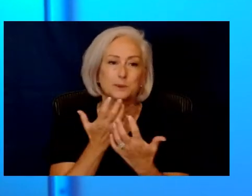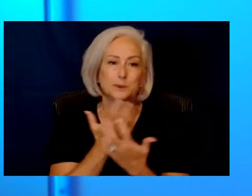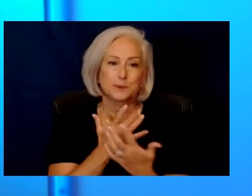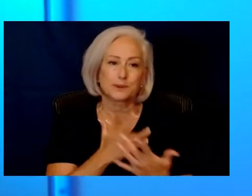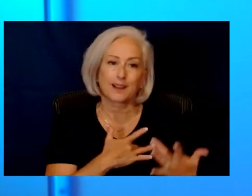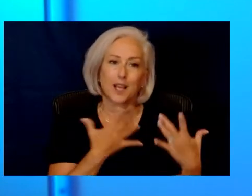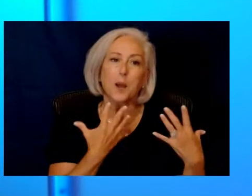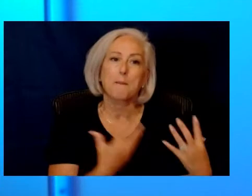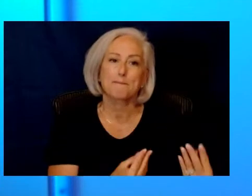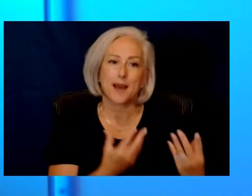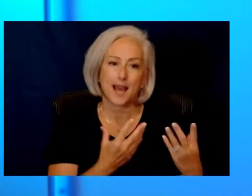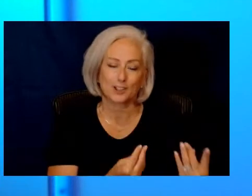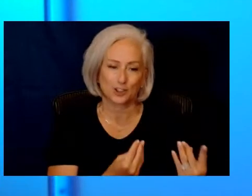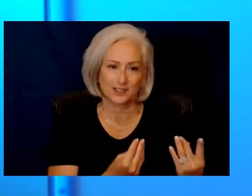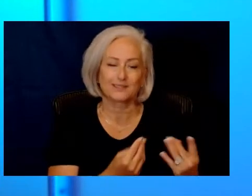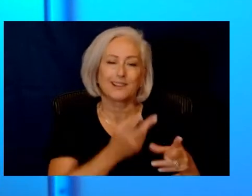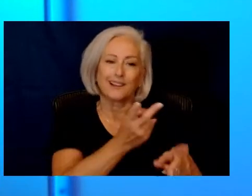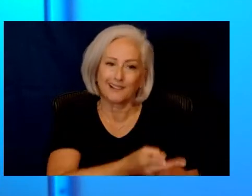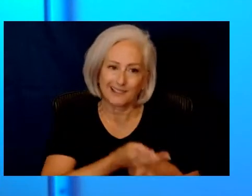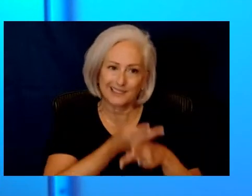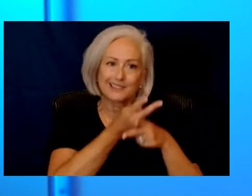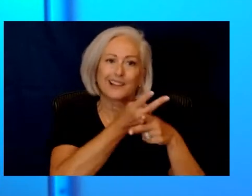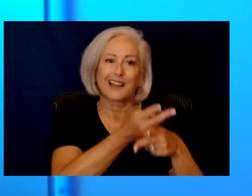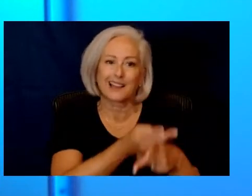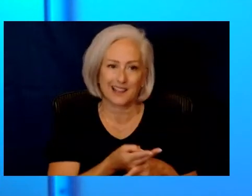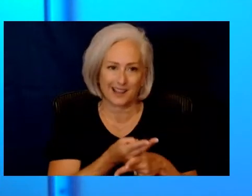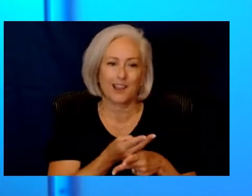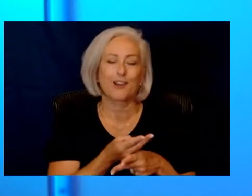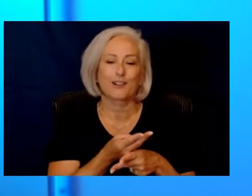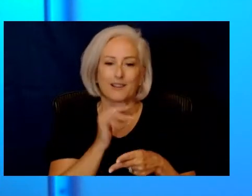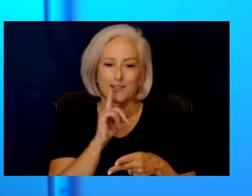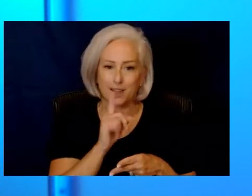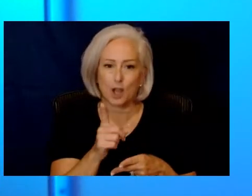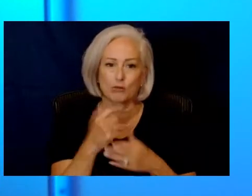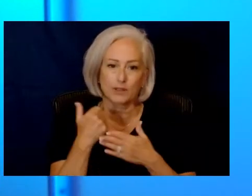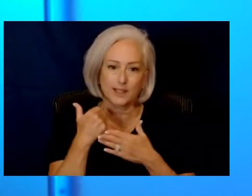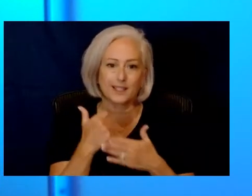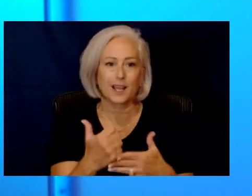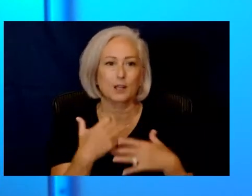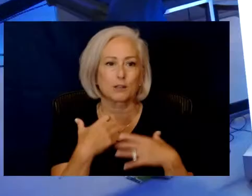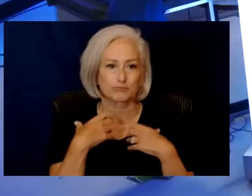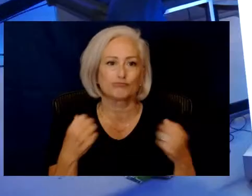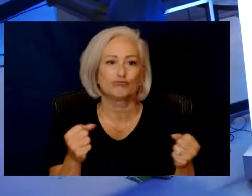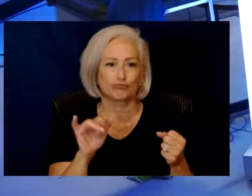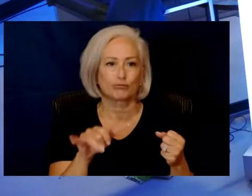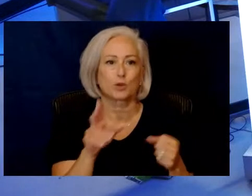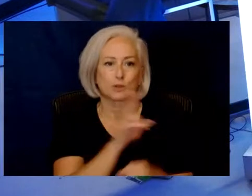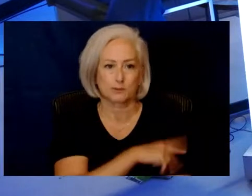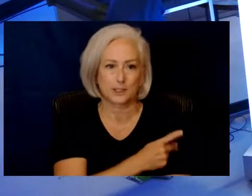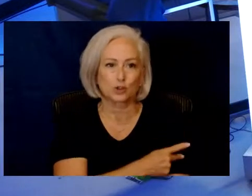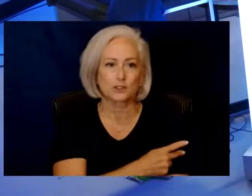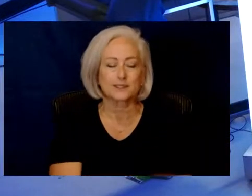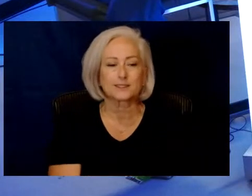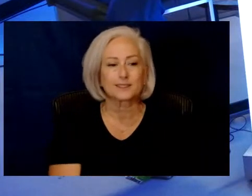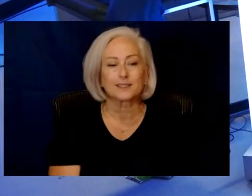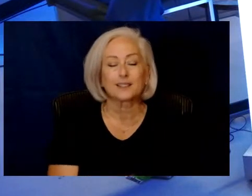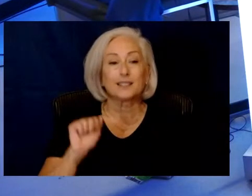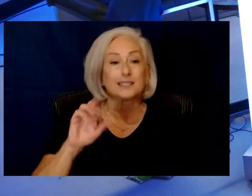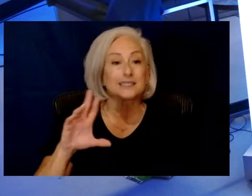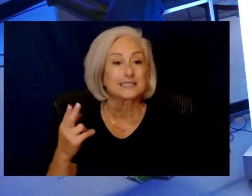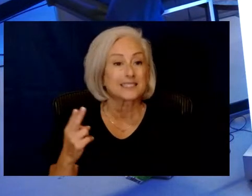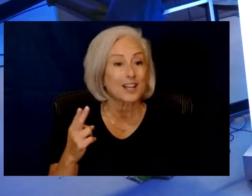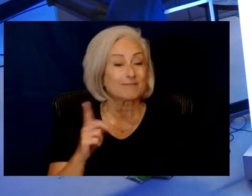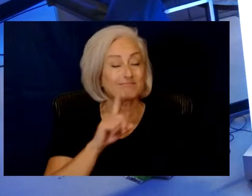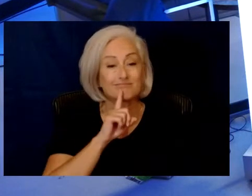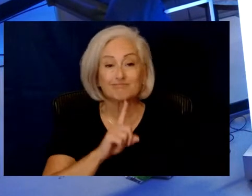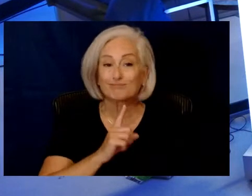that caring is something that really goes a long way for the cure of these patients. Sarah. I'm just grateful for